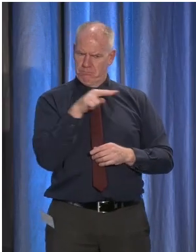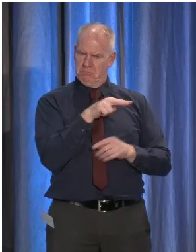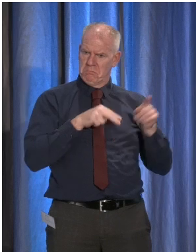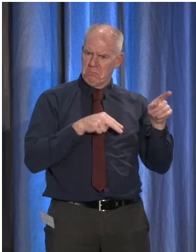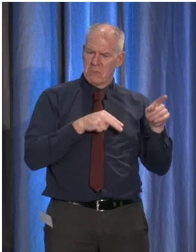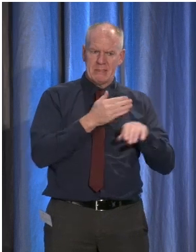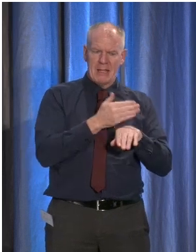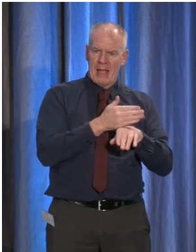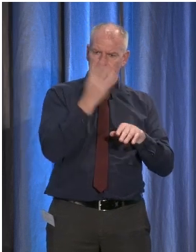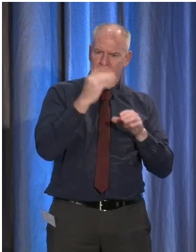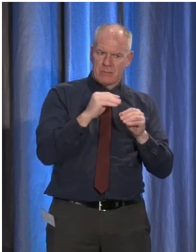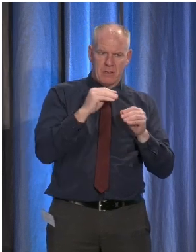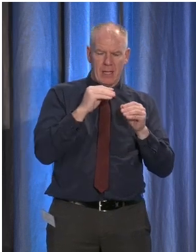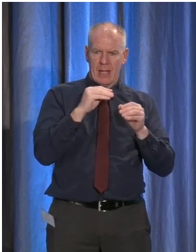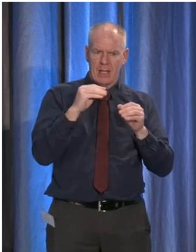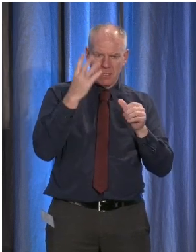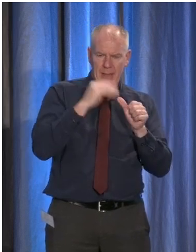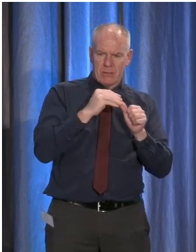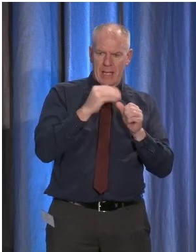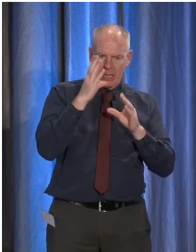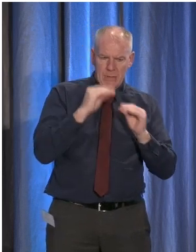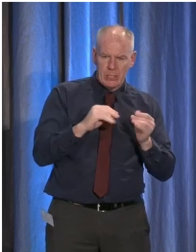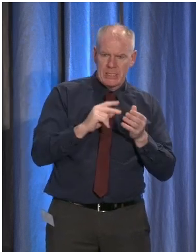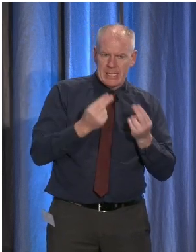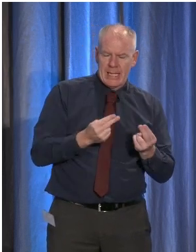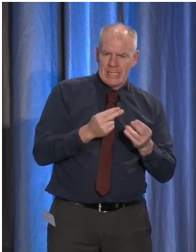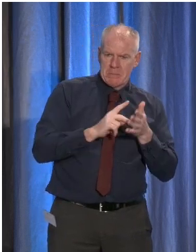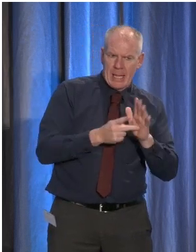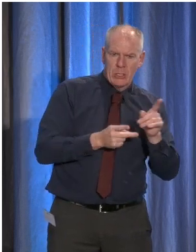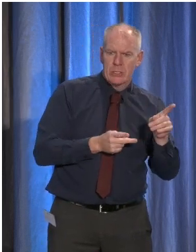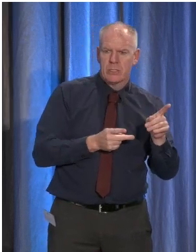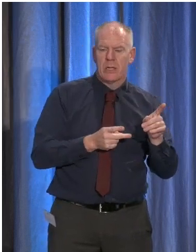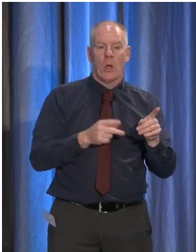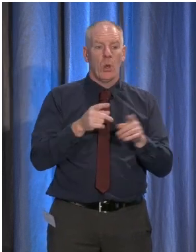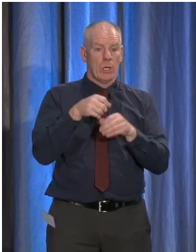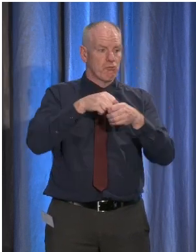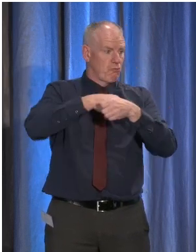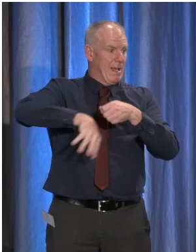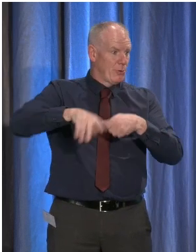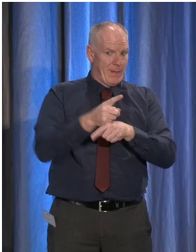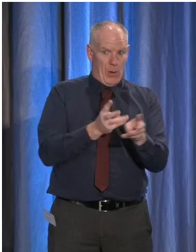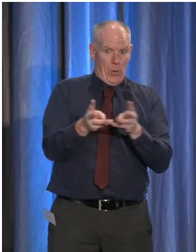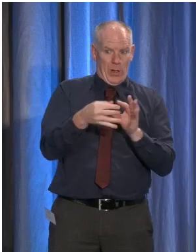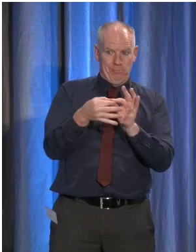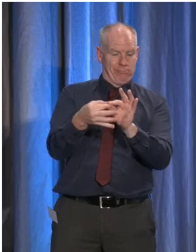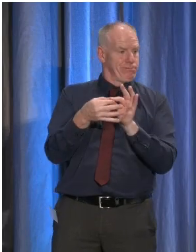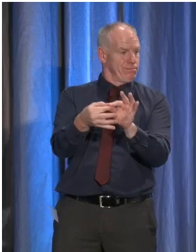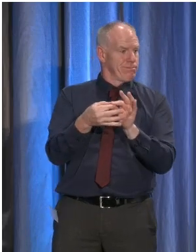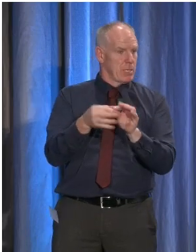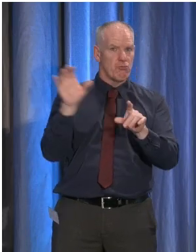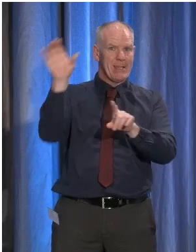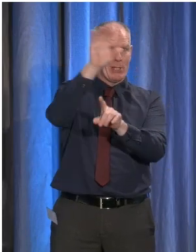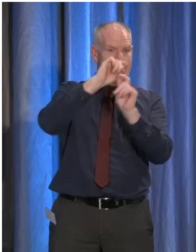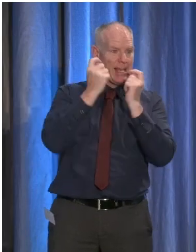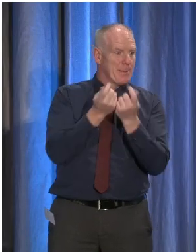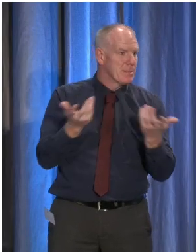perceptions of special educational needs organisers, who of course are those people on the ground working in regional